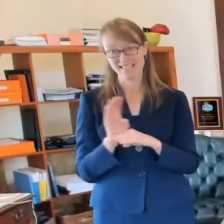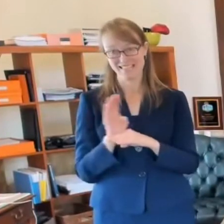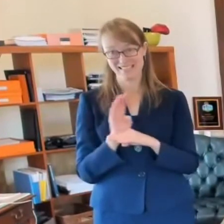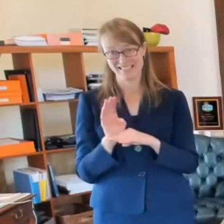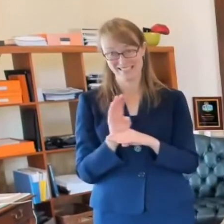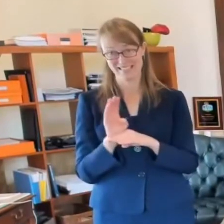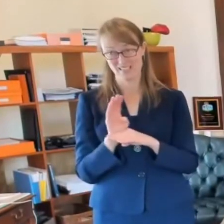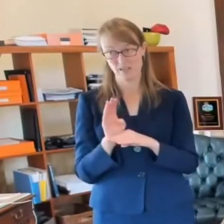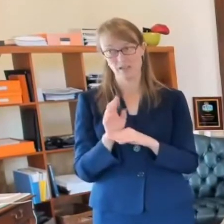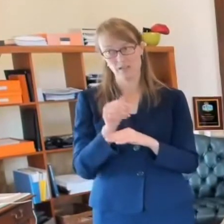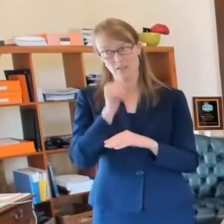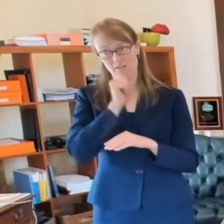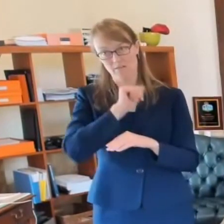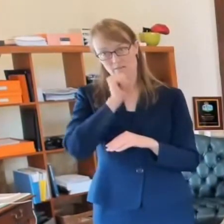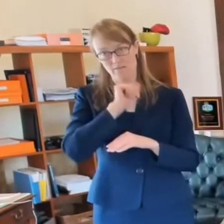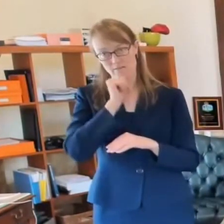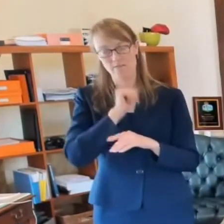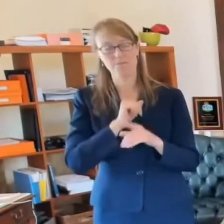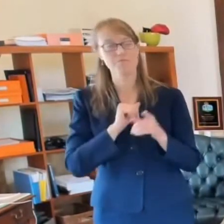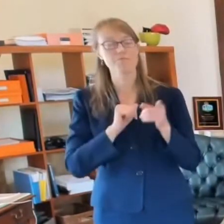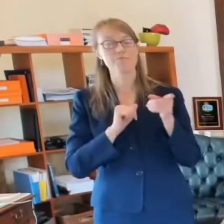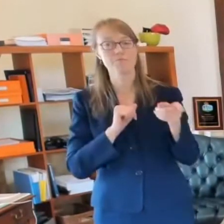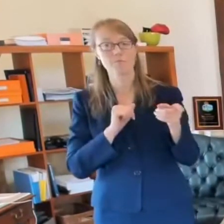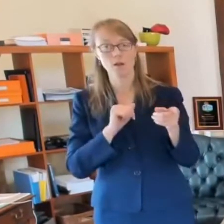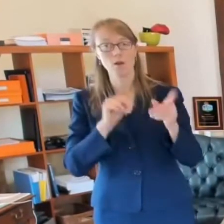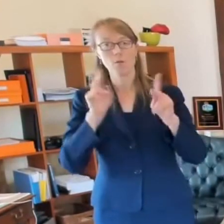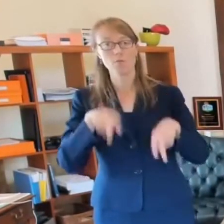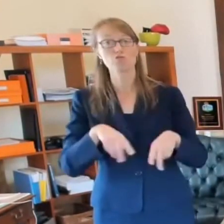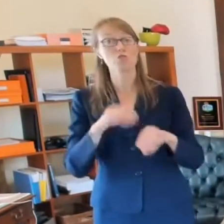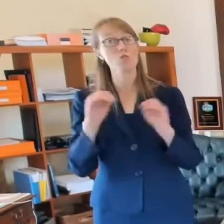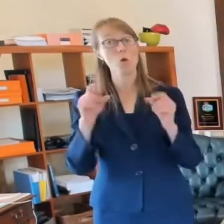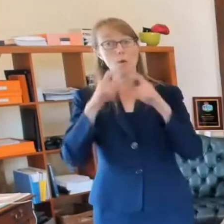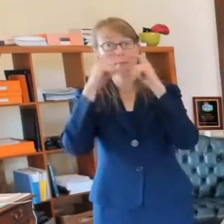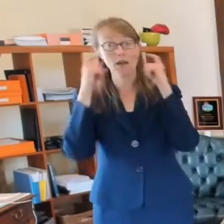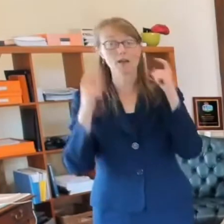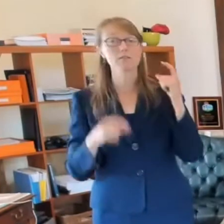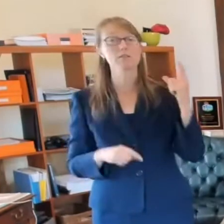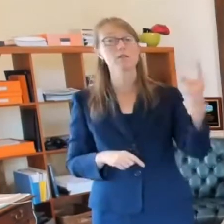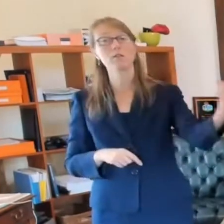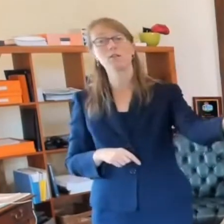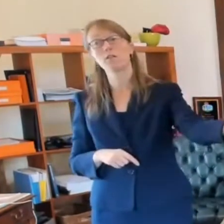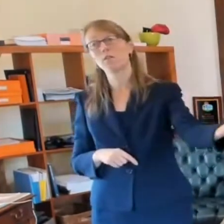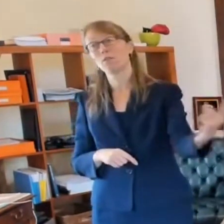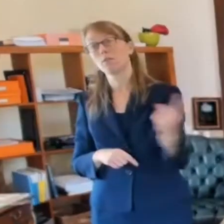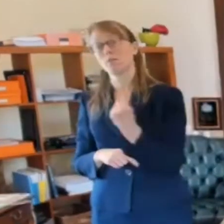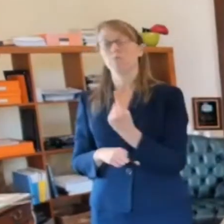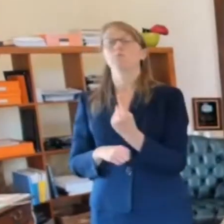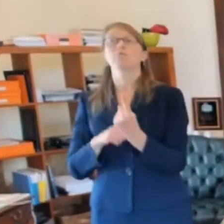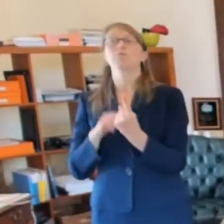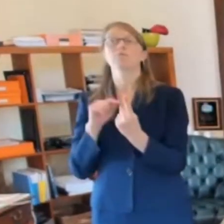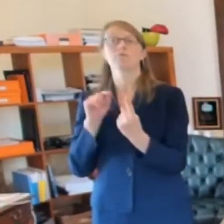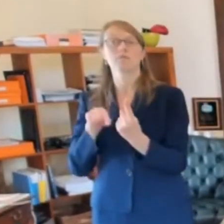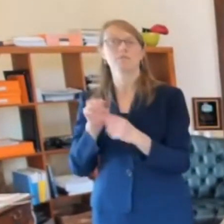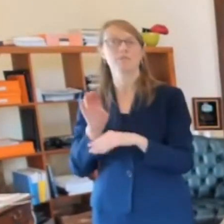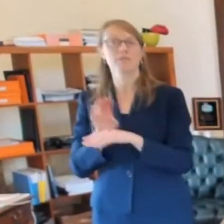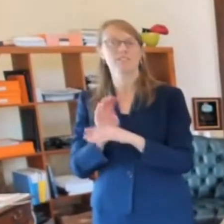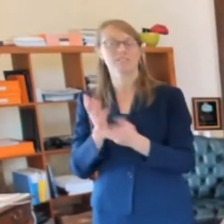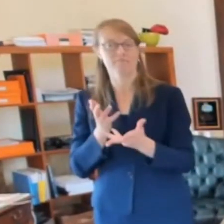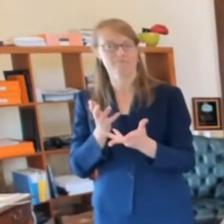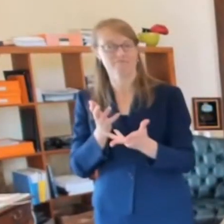because they're indoors and you're walking through their front door. So we might